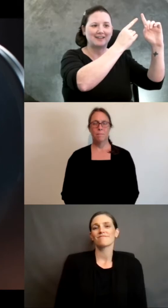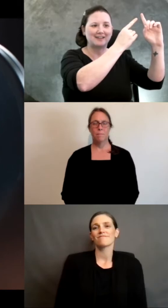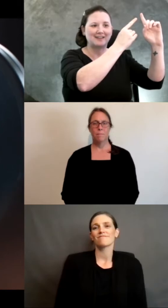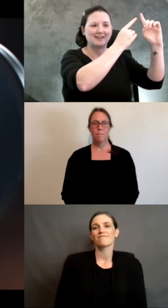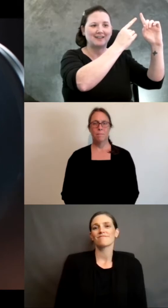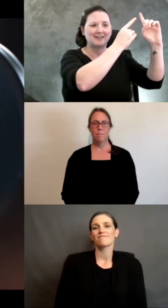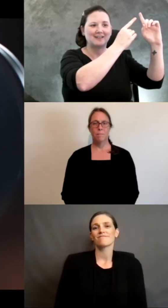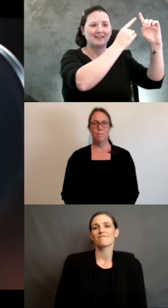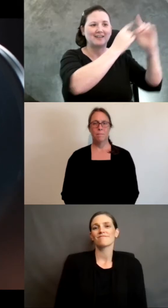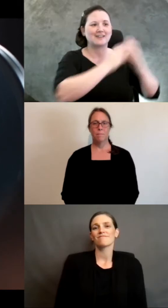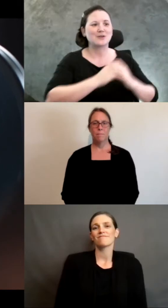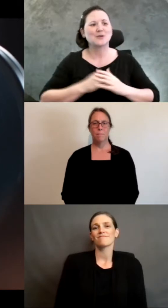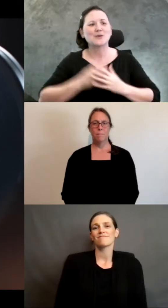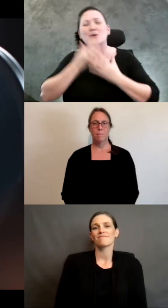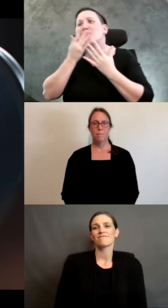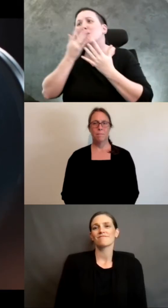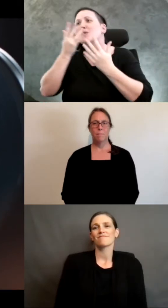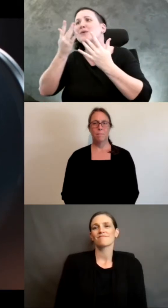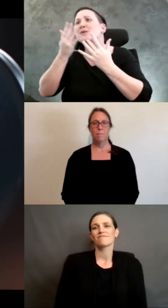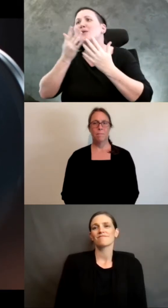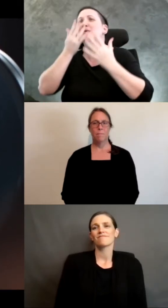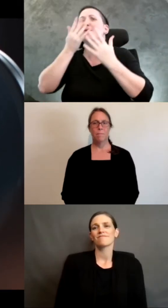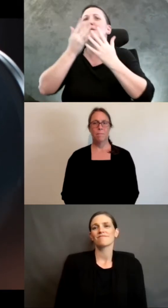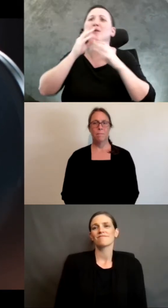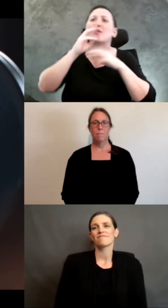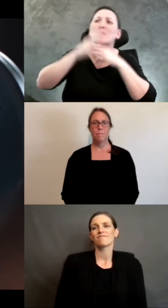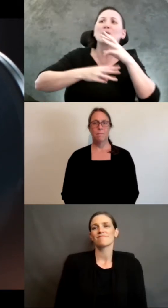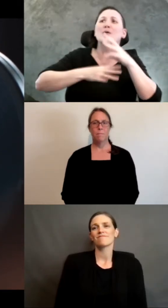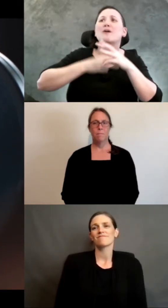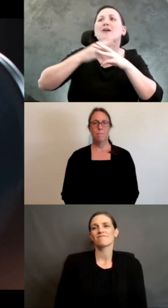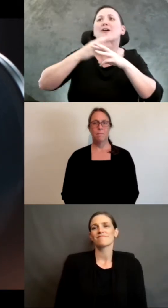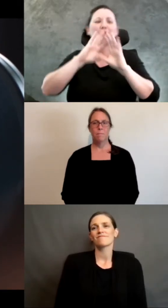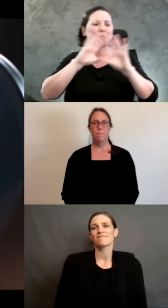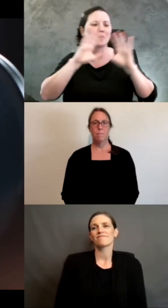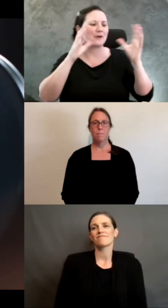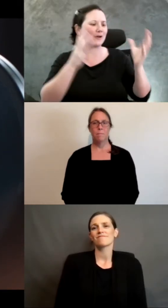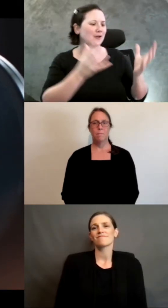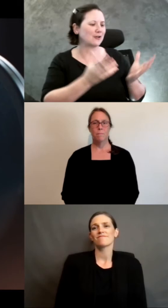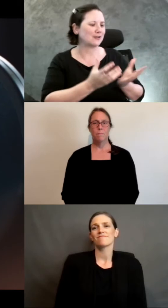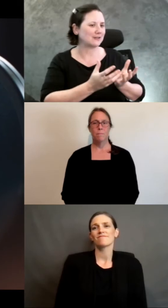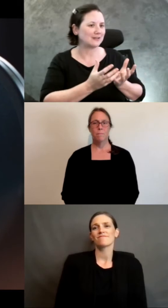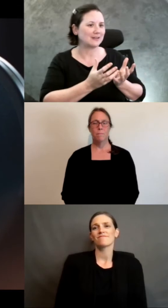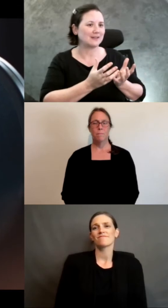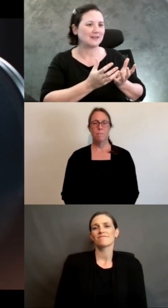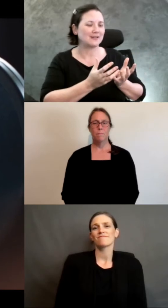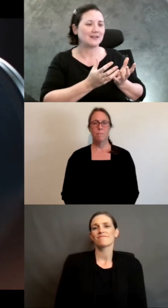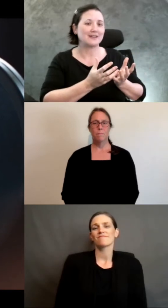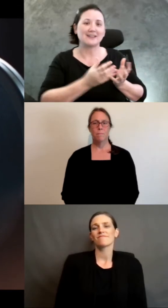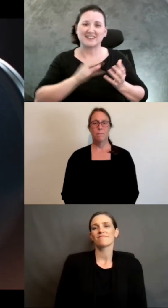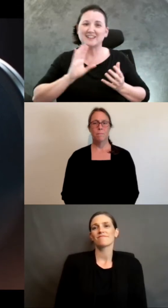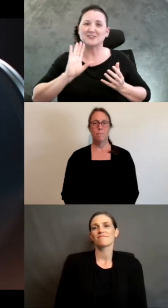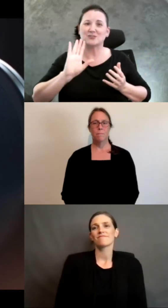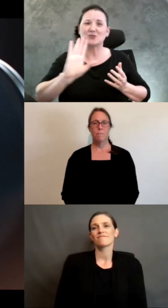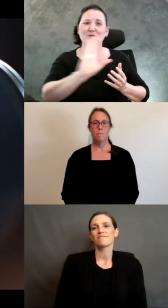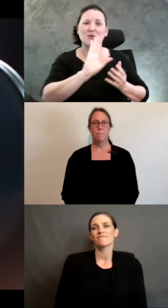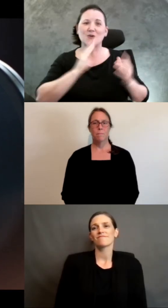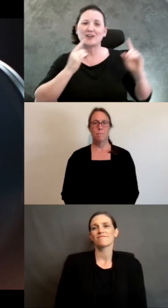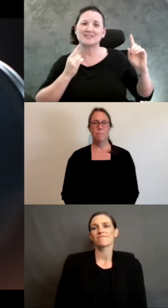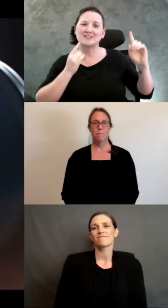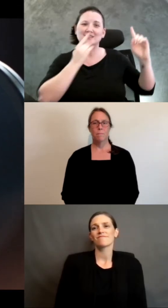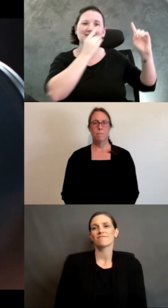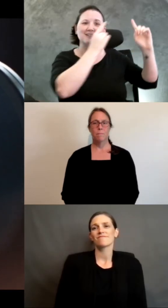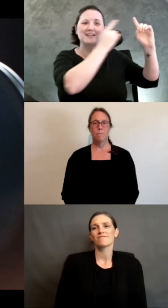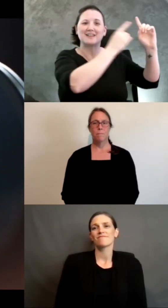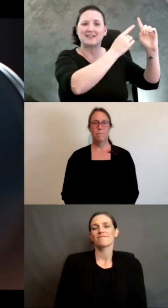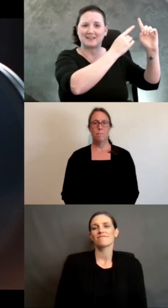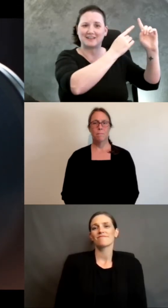destiny. Ooh, the world, the world. It's your